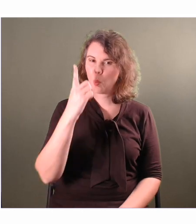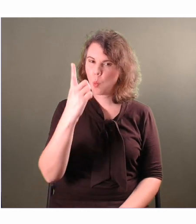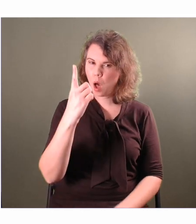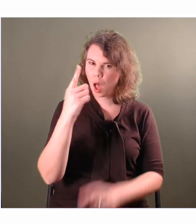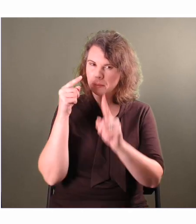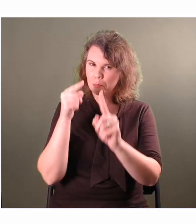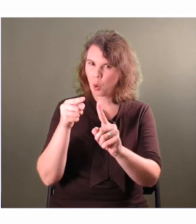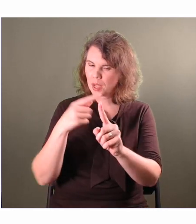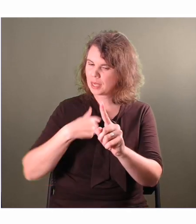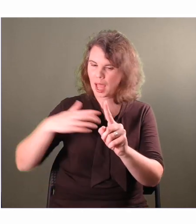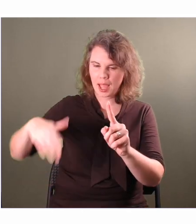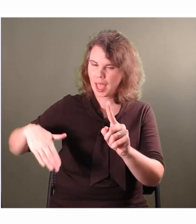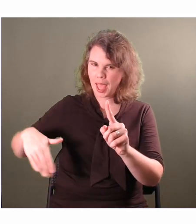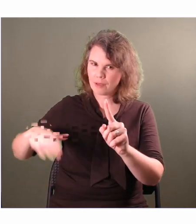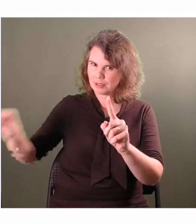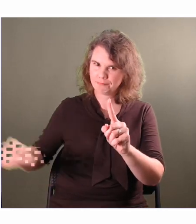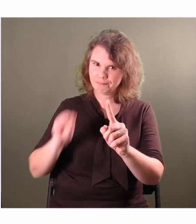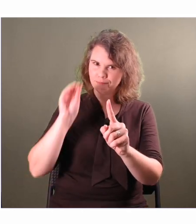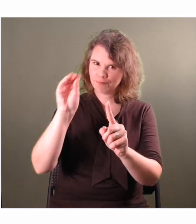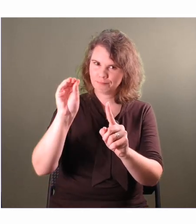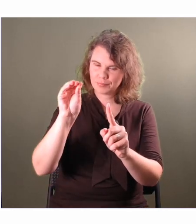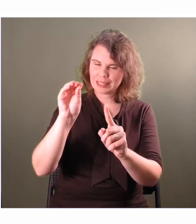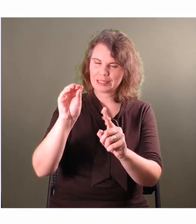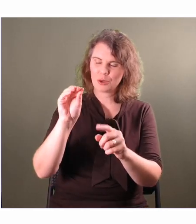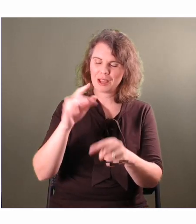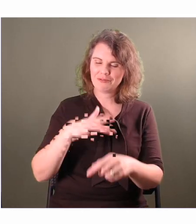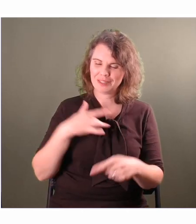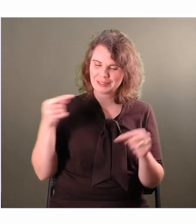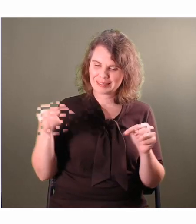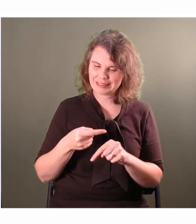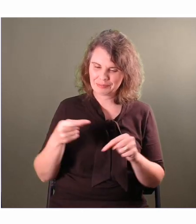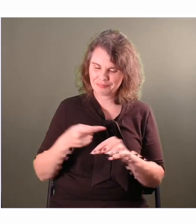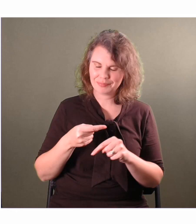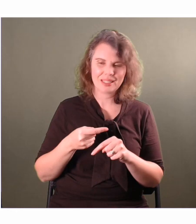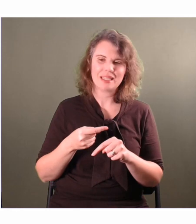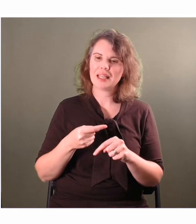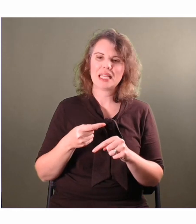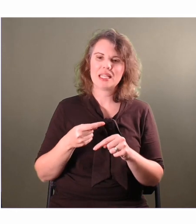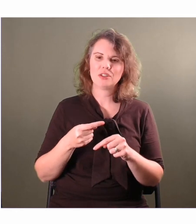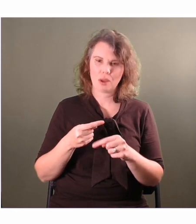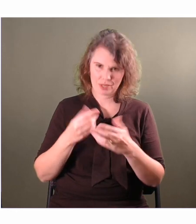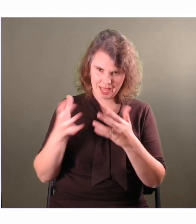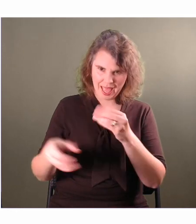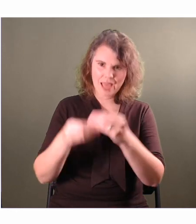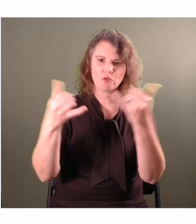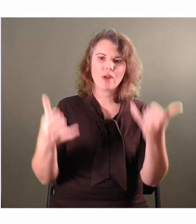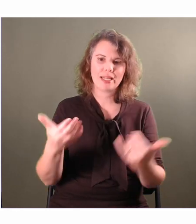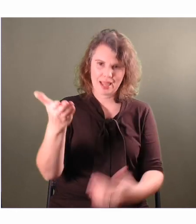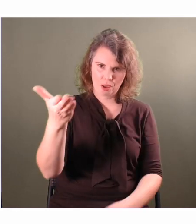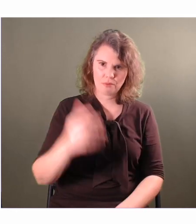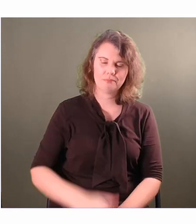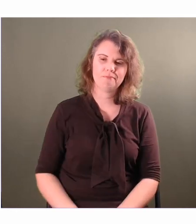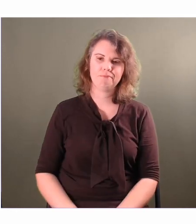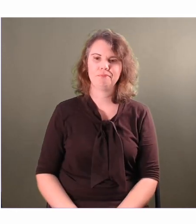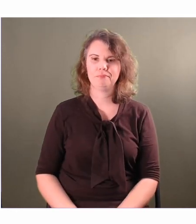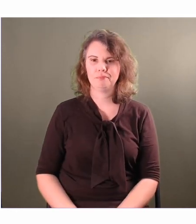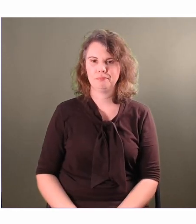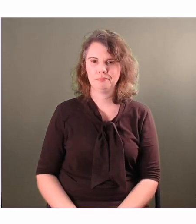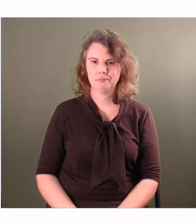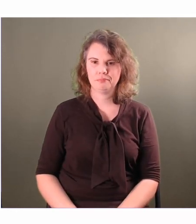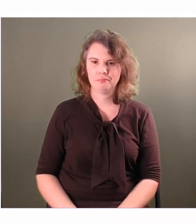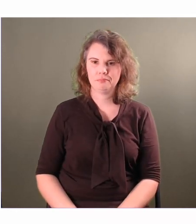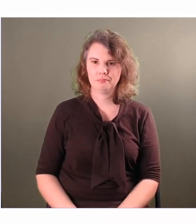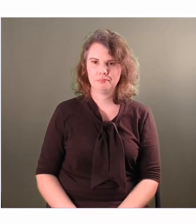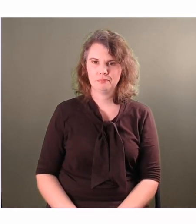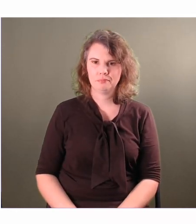on this graph, and so it almost pains me to do so, so I'm going to plot it right now. There it is.